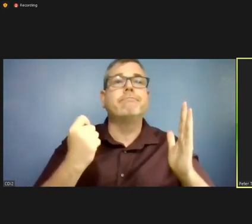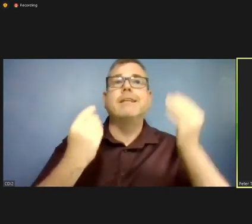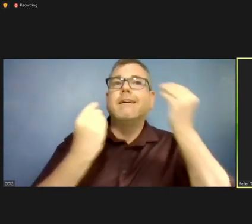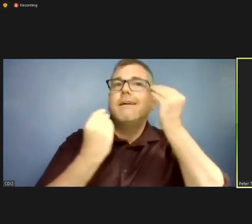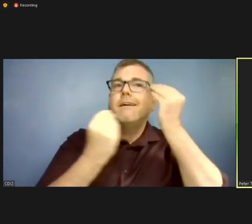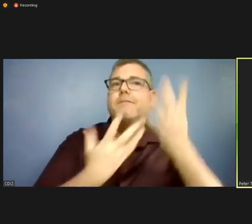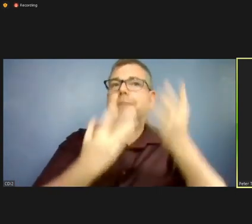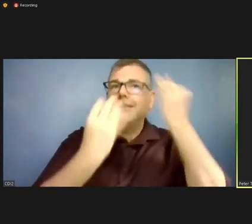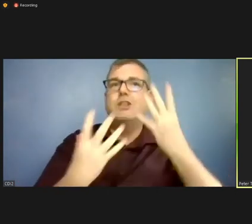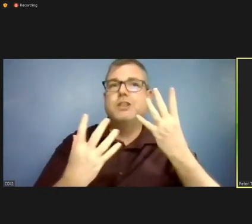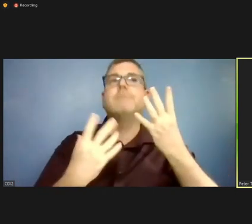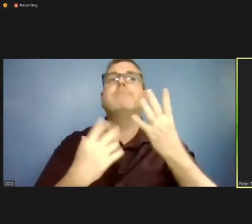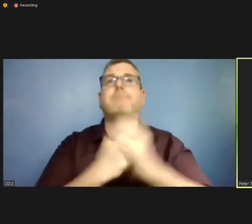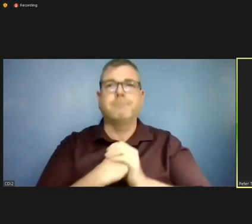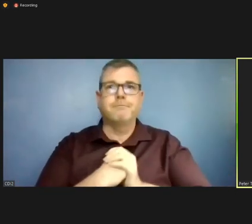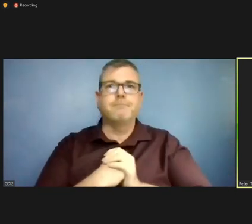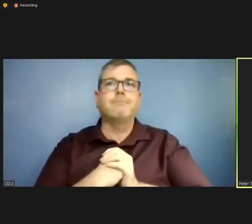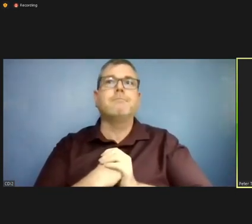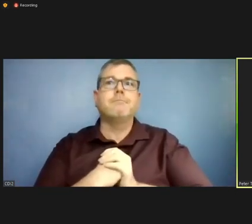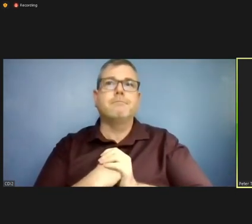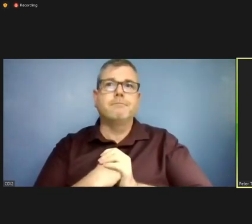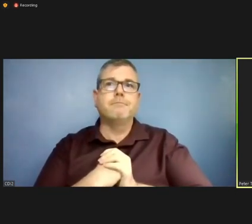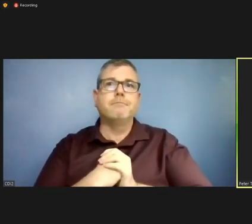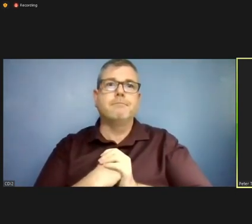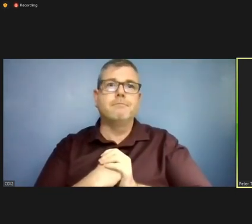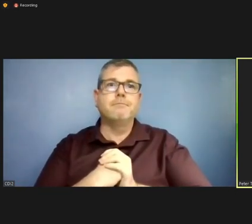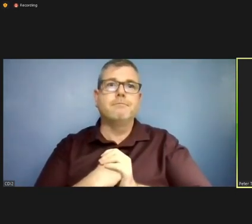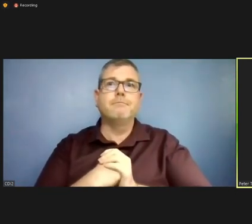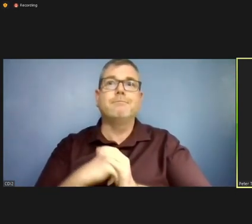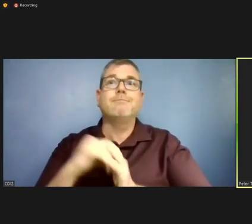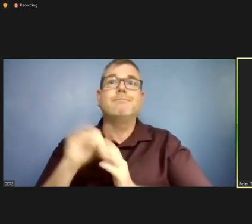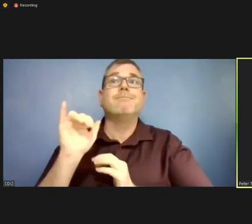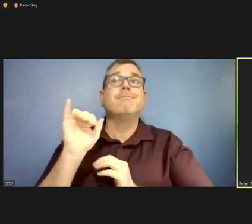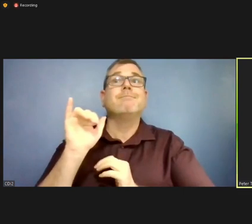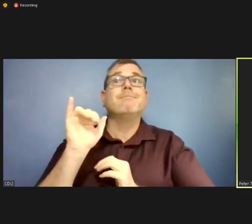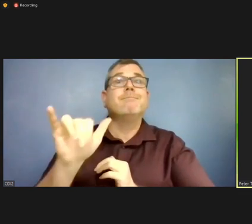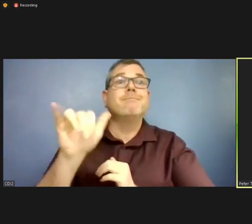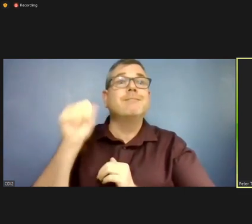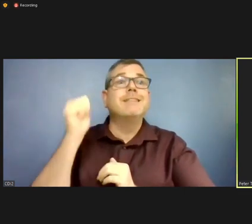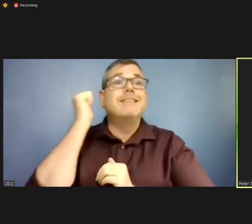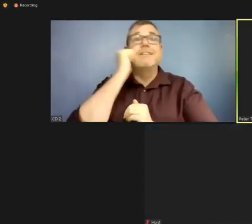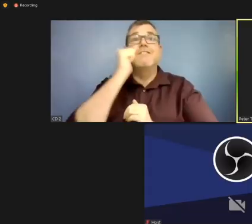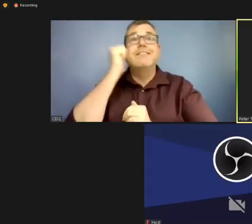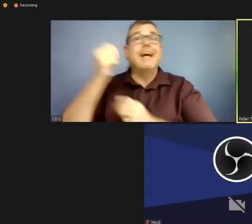contains an overview of confirmed case data and other updates.